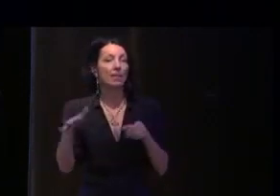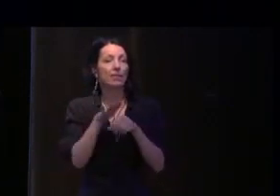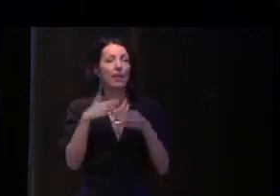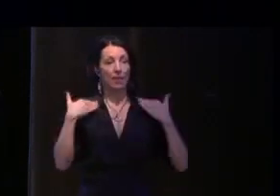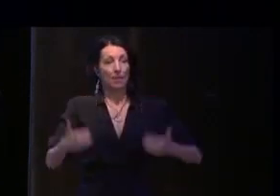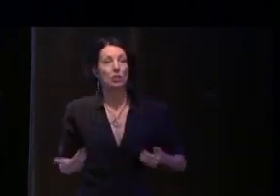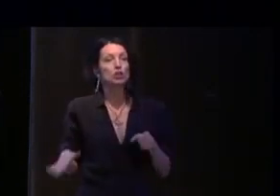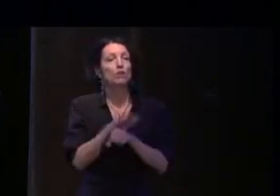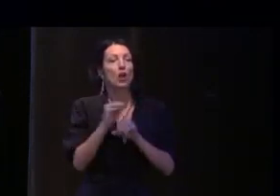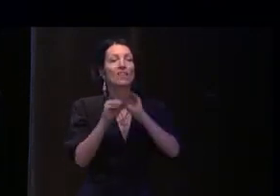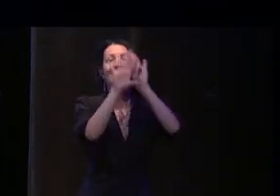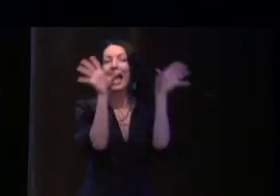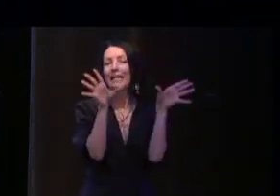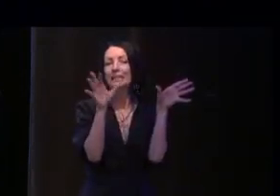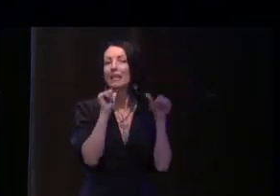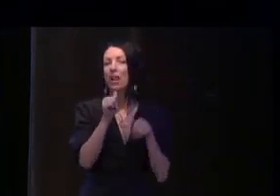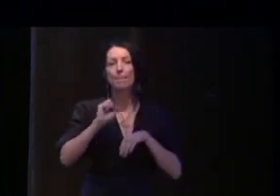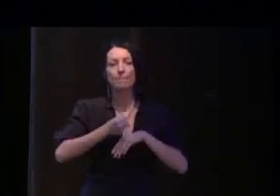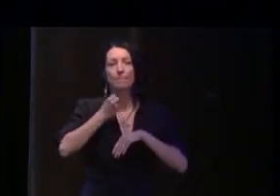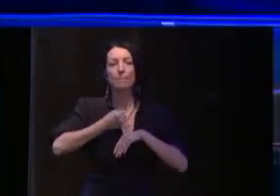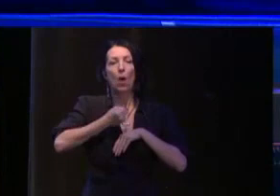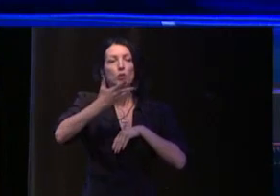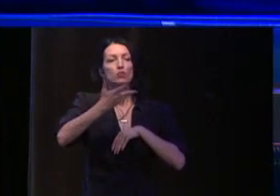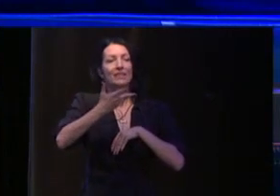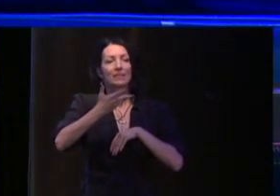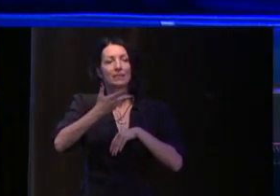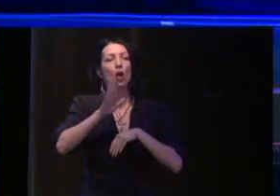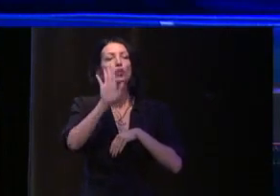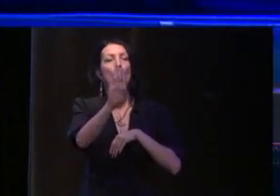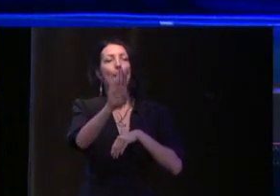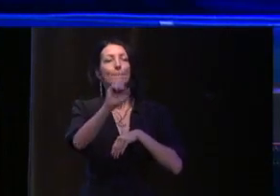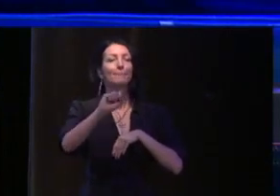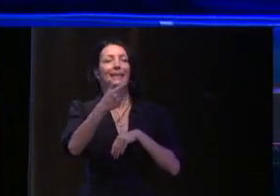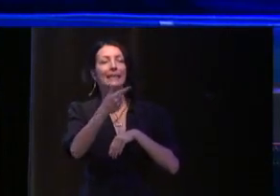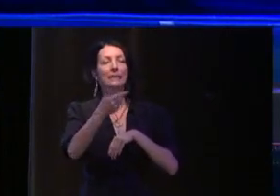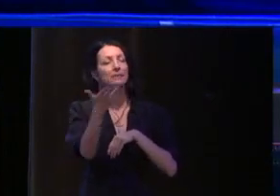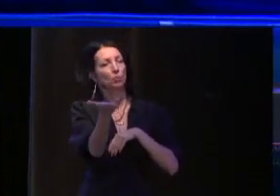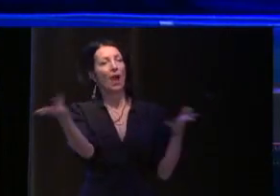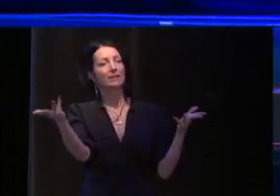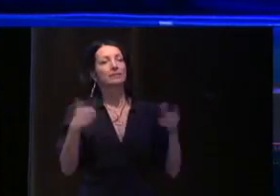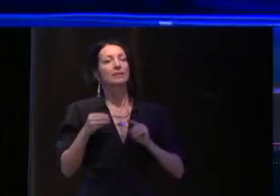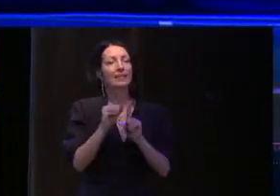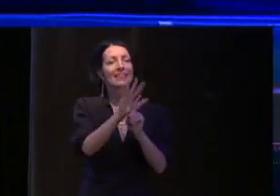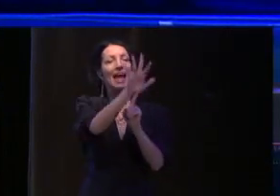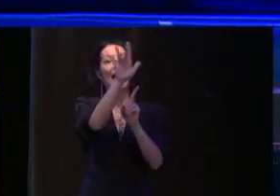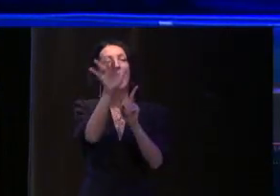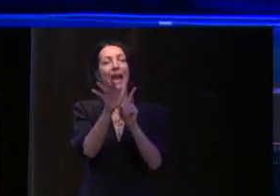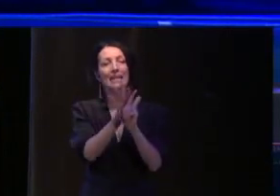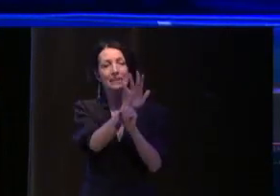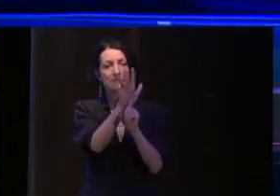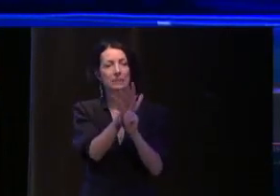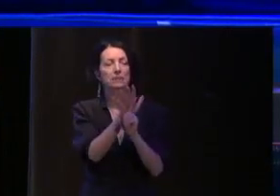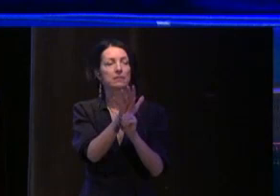not just prose and poetry. Your being is light, you see. It's luminosity. And everyone has their